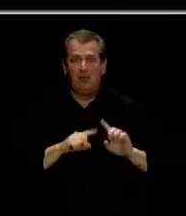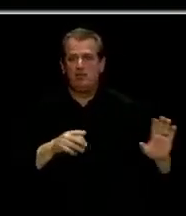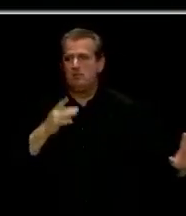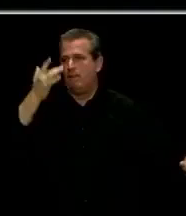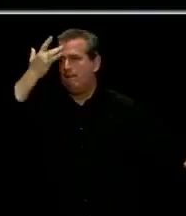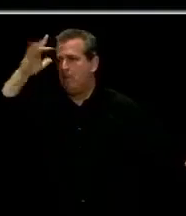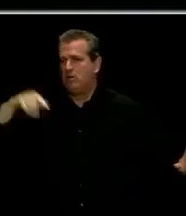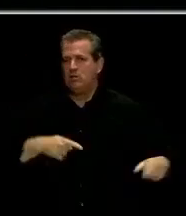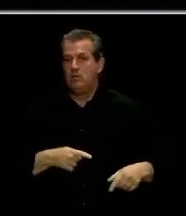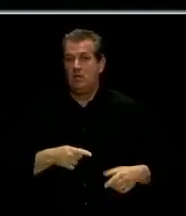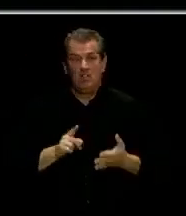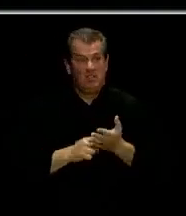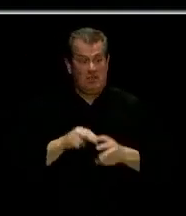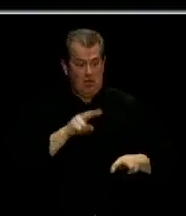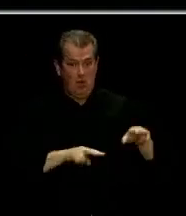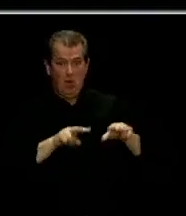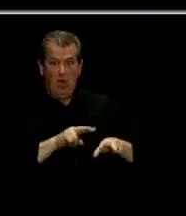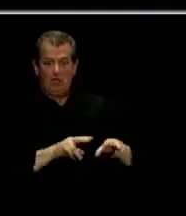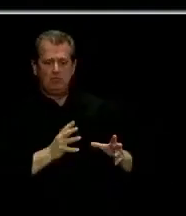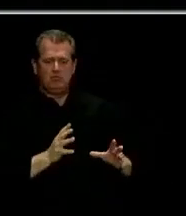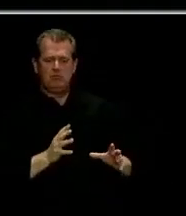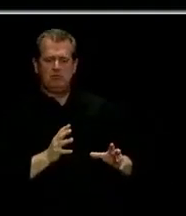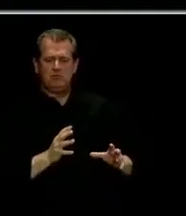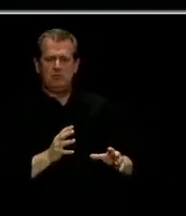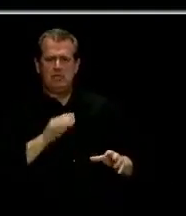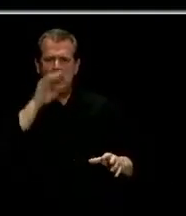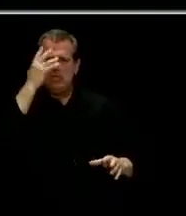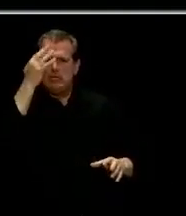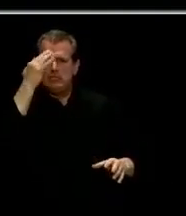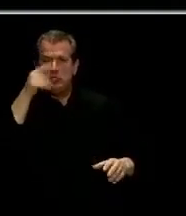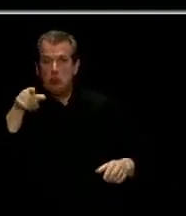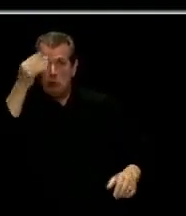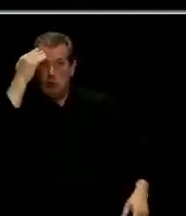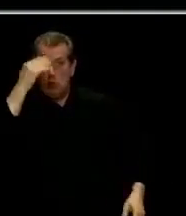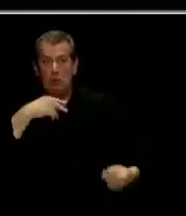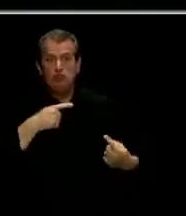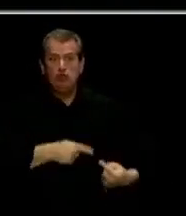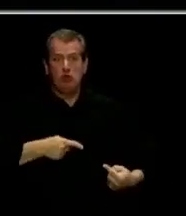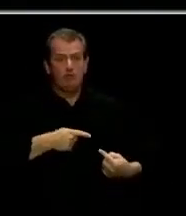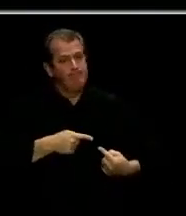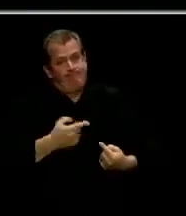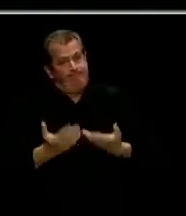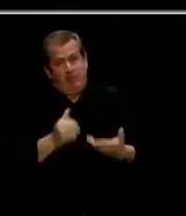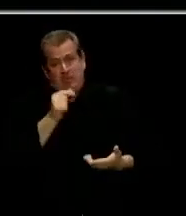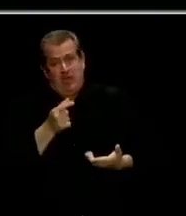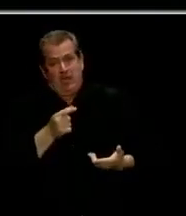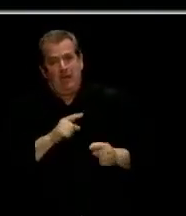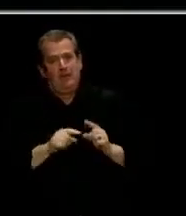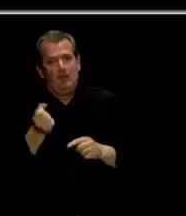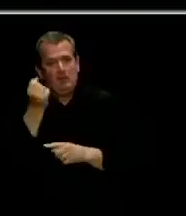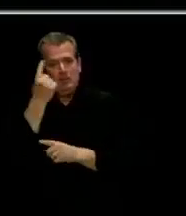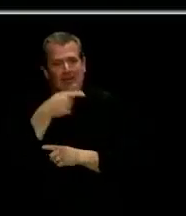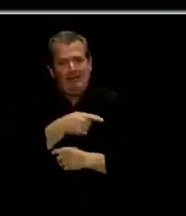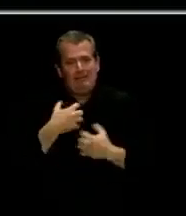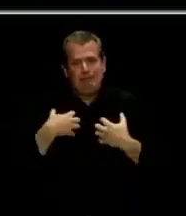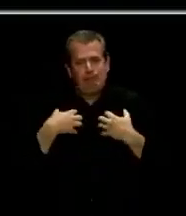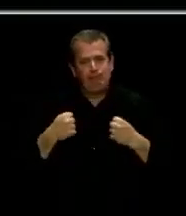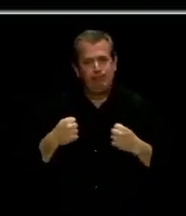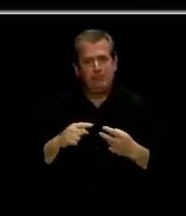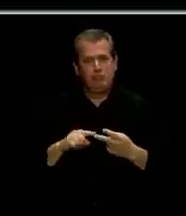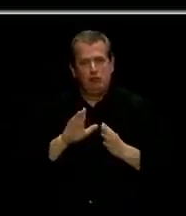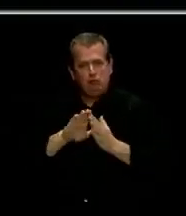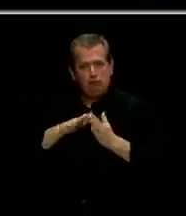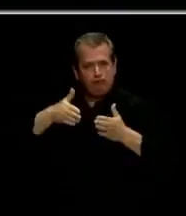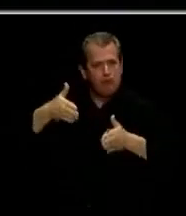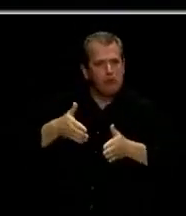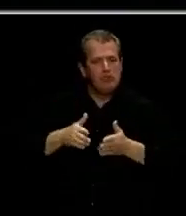mind away. You wouldn't know it by looking at him. You wouldn't know the struggle he has. But his courage, his commitment,